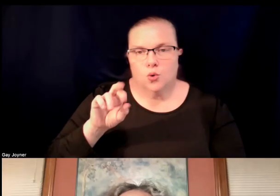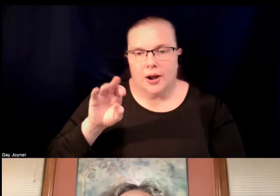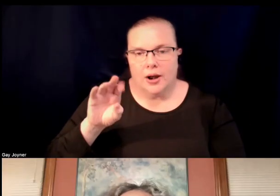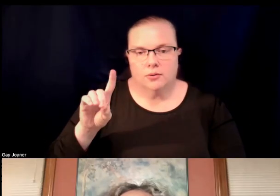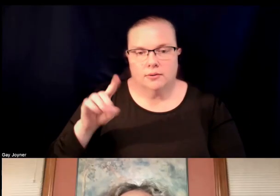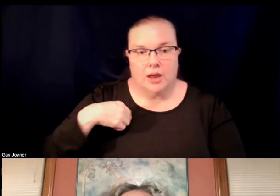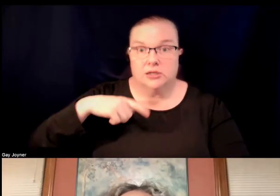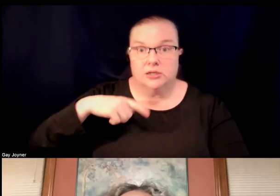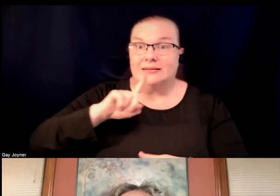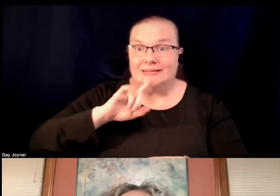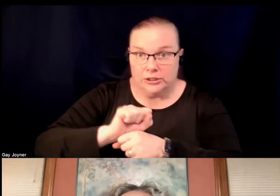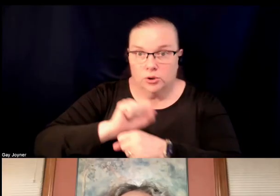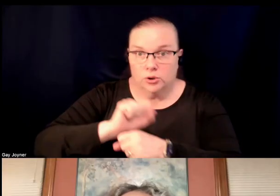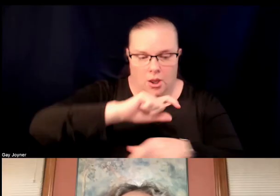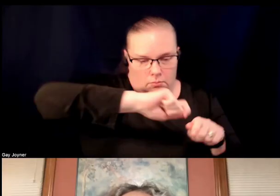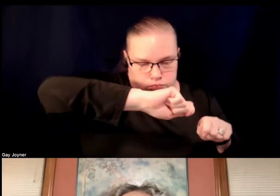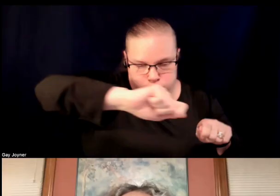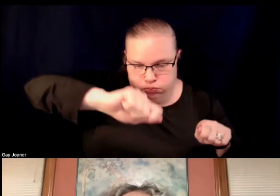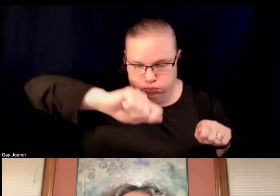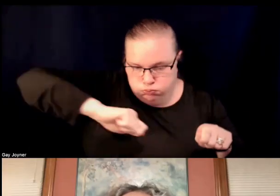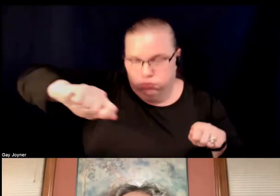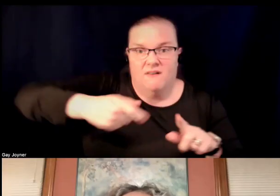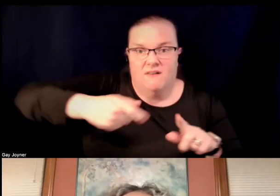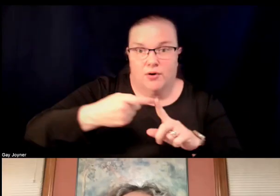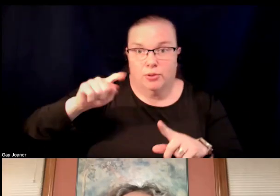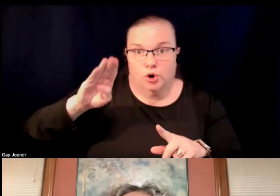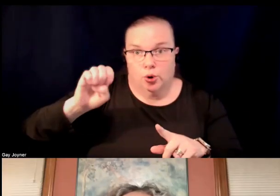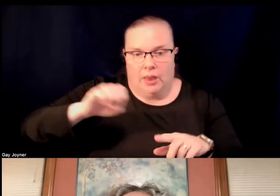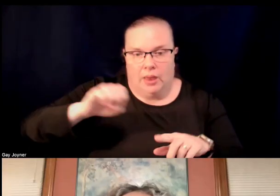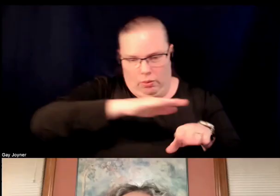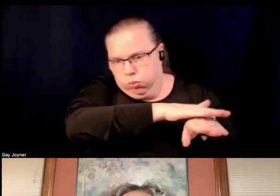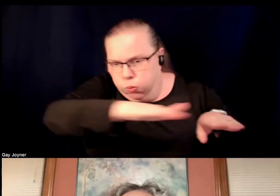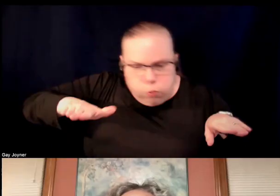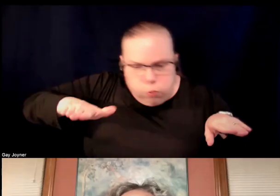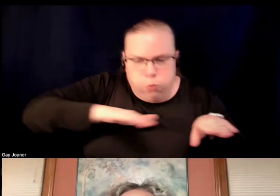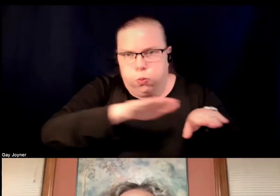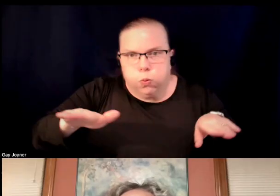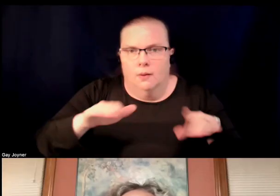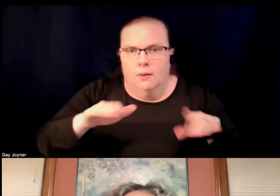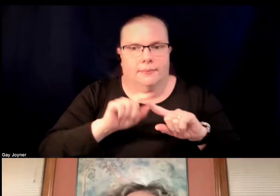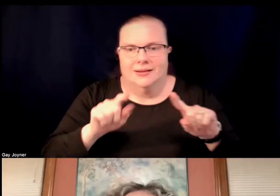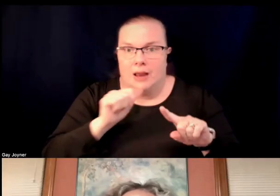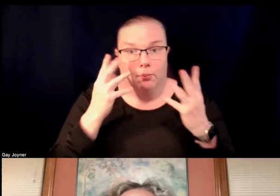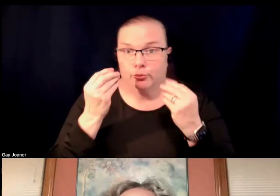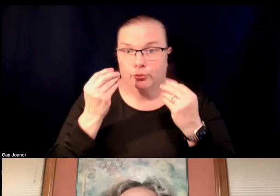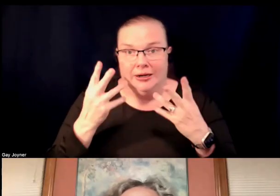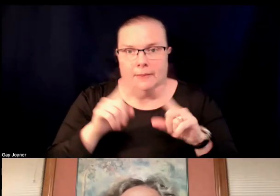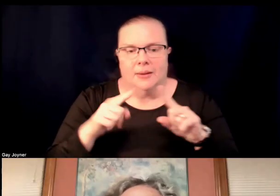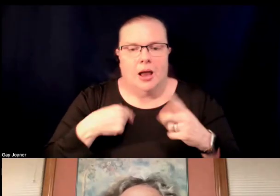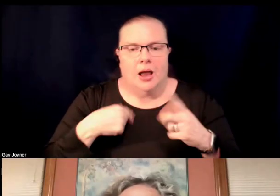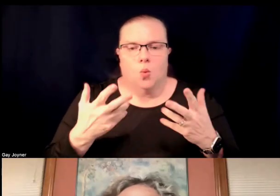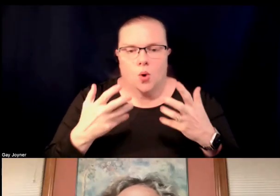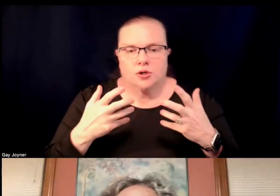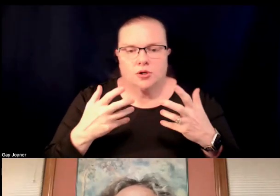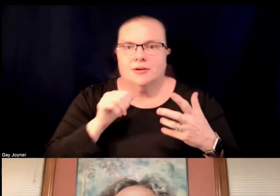and I'm very rough with it. I just splatter it. It's not pretty at all, but I'm just doing it to get it not to be a white